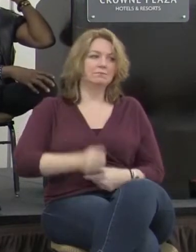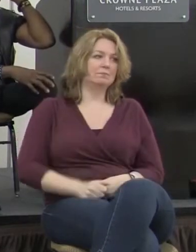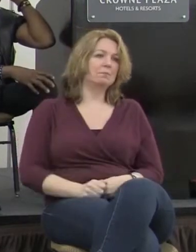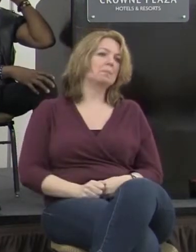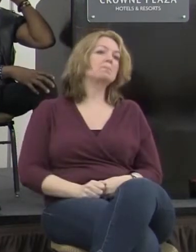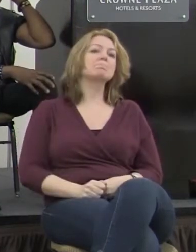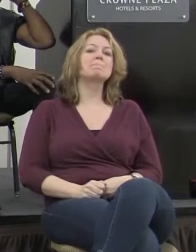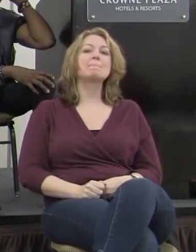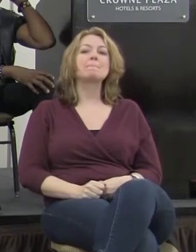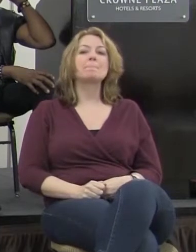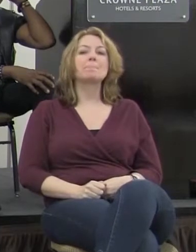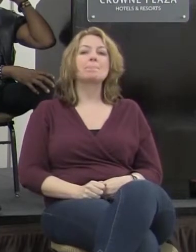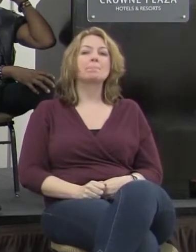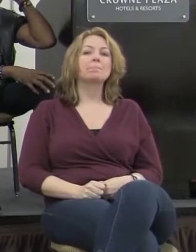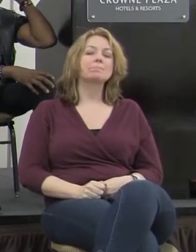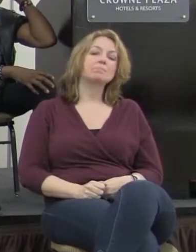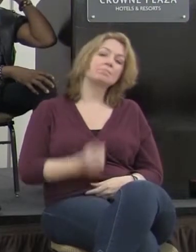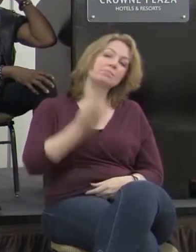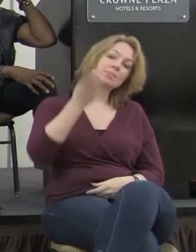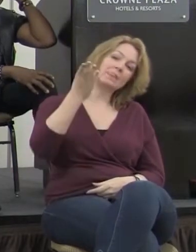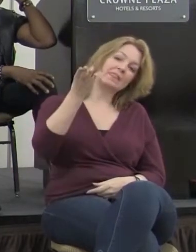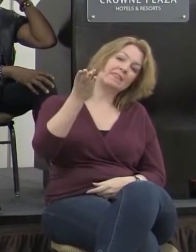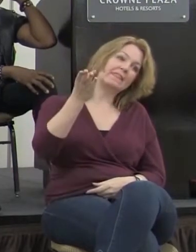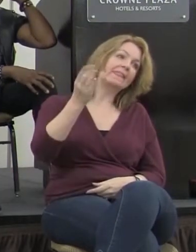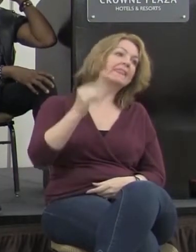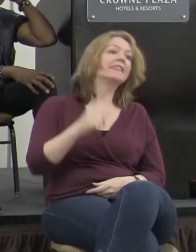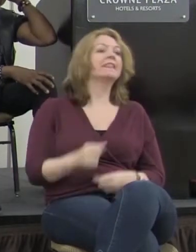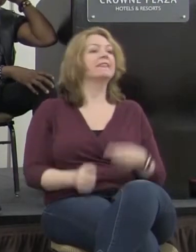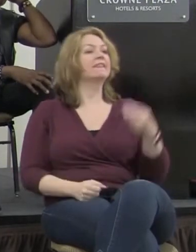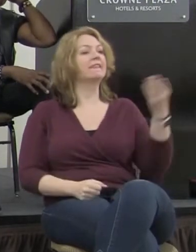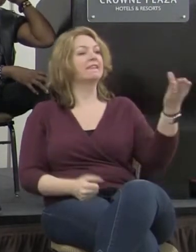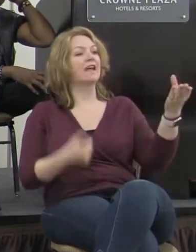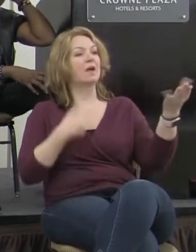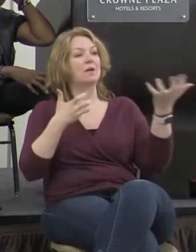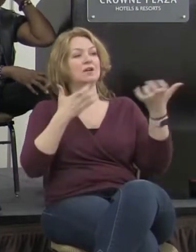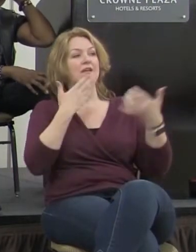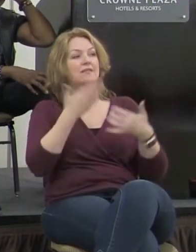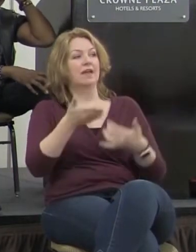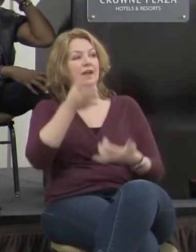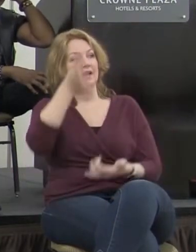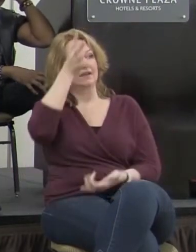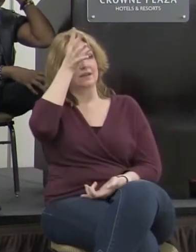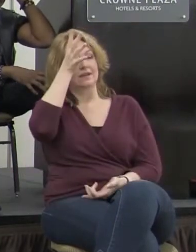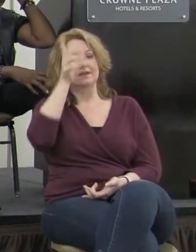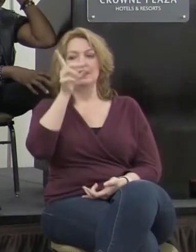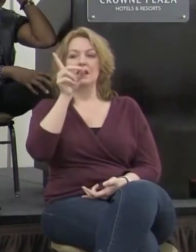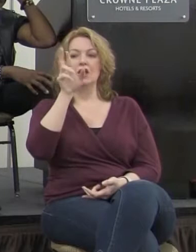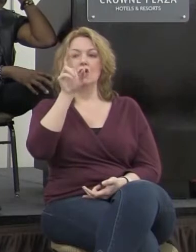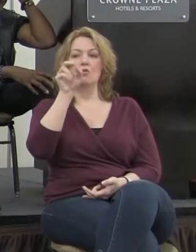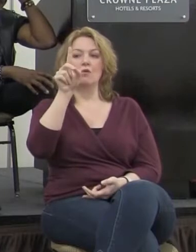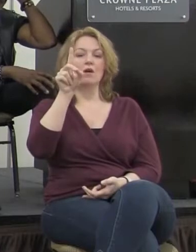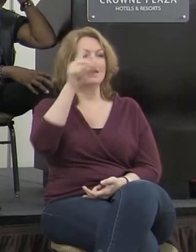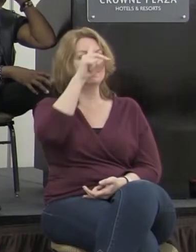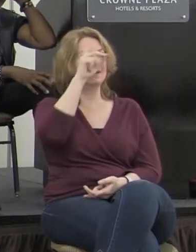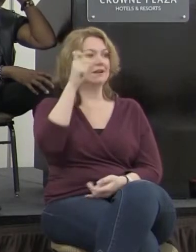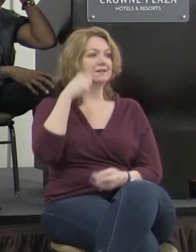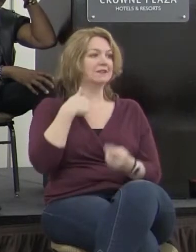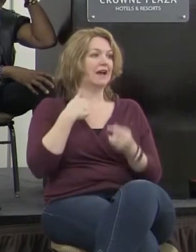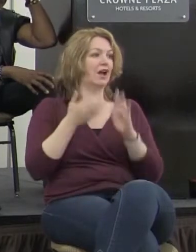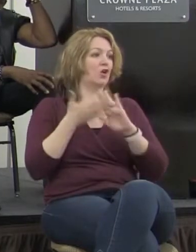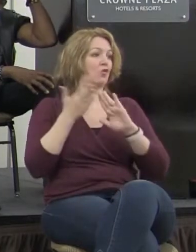Comment here. We haven't heard from you. I want to thank Daddy Rod, and I'm going to do it publicly, because I ran a